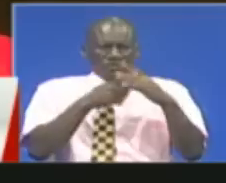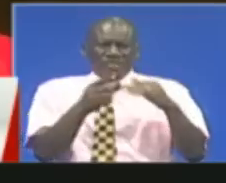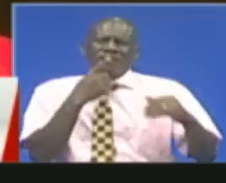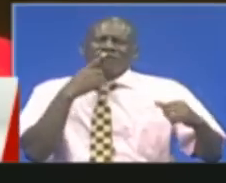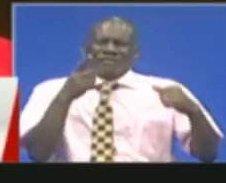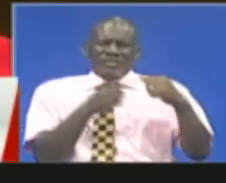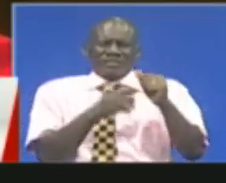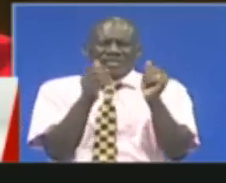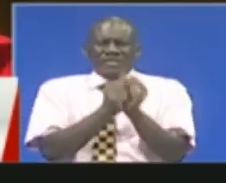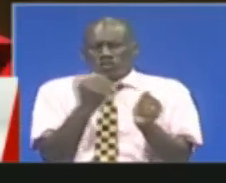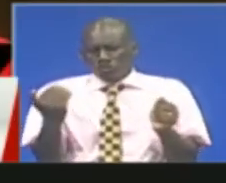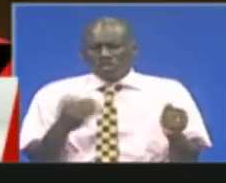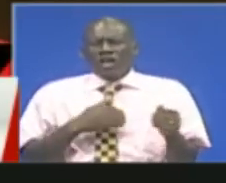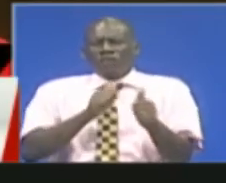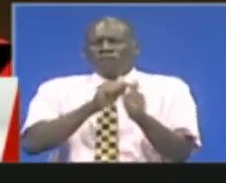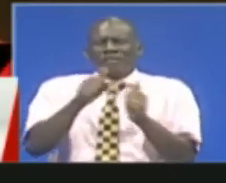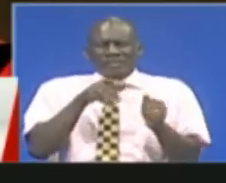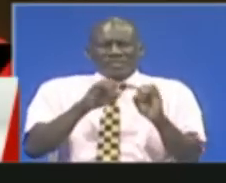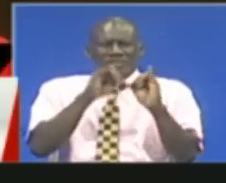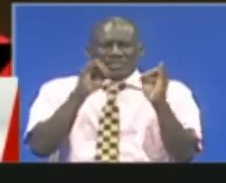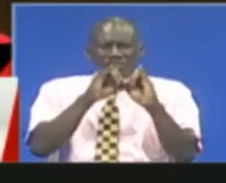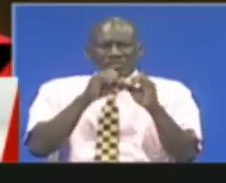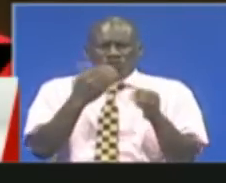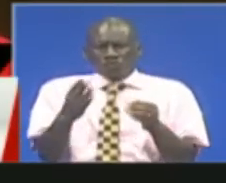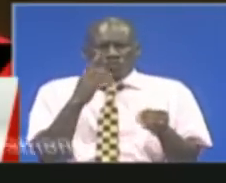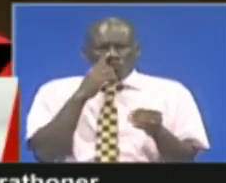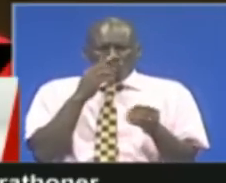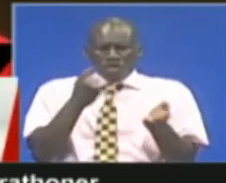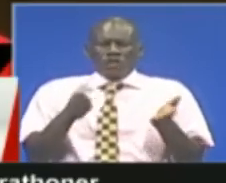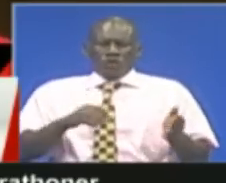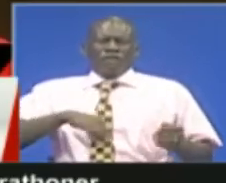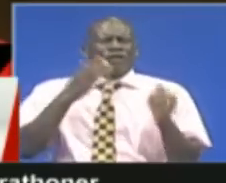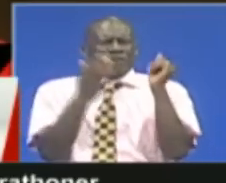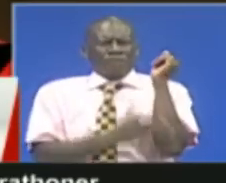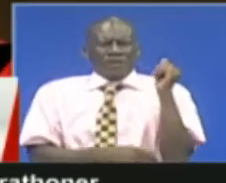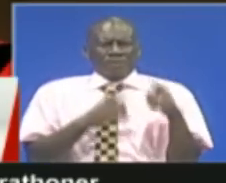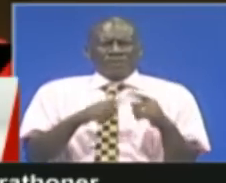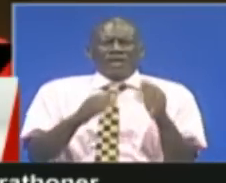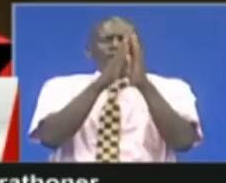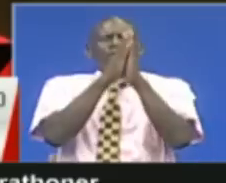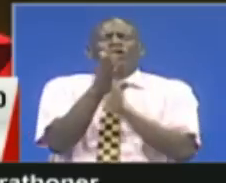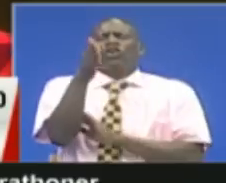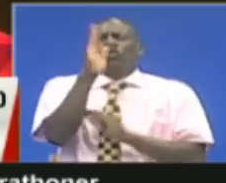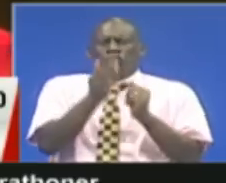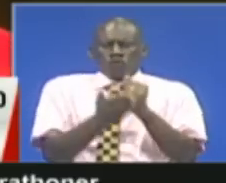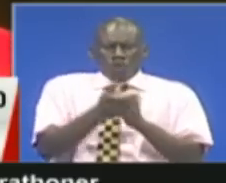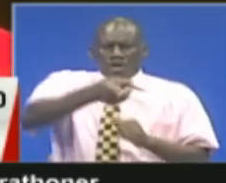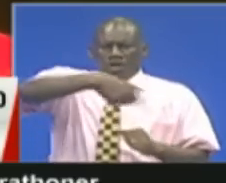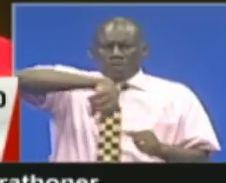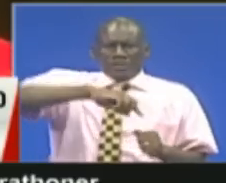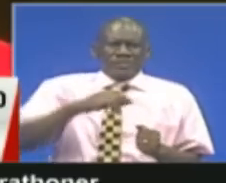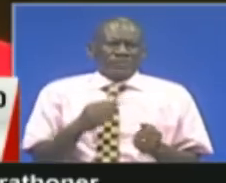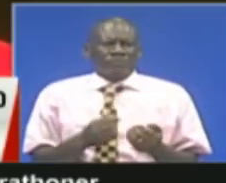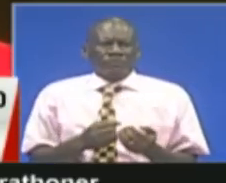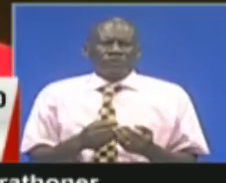it. Sahi vile niko, sisi nasikia vibaya sana lakini, naomba tu Mungu atusaidie mali,